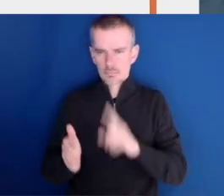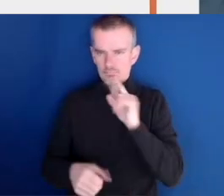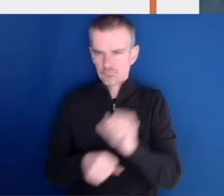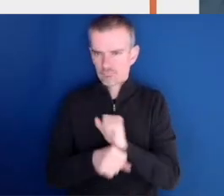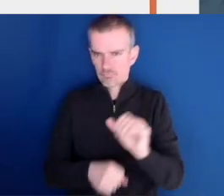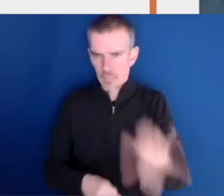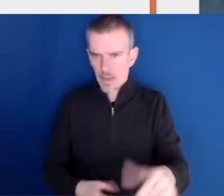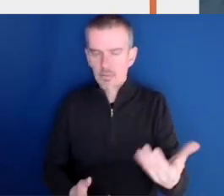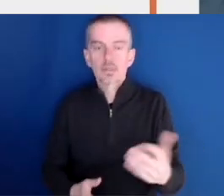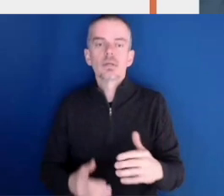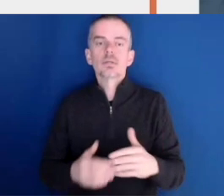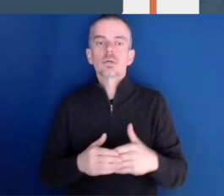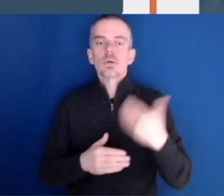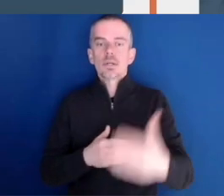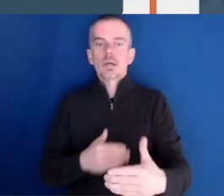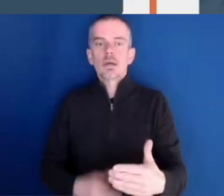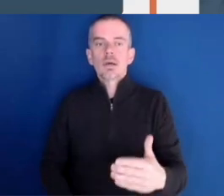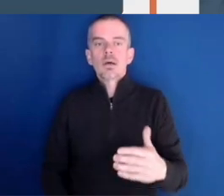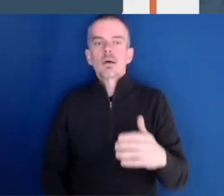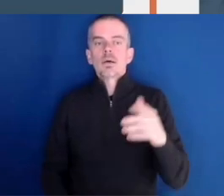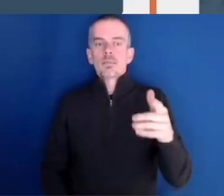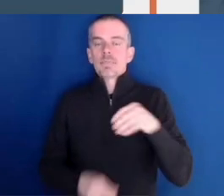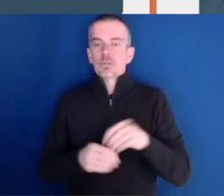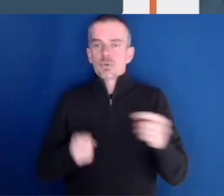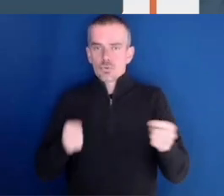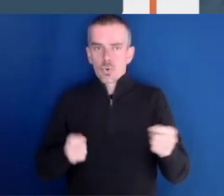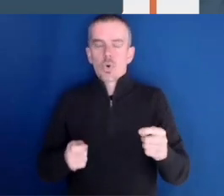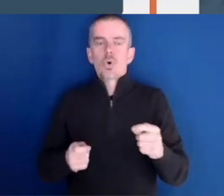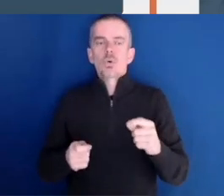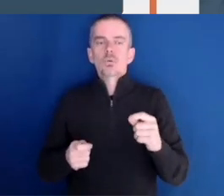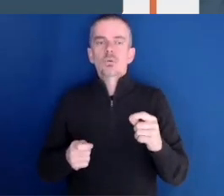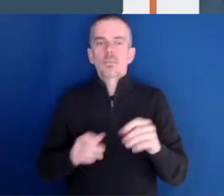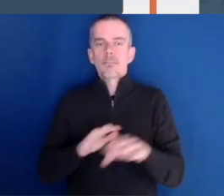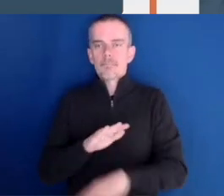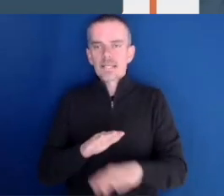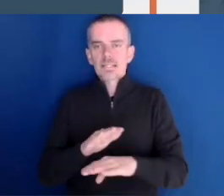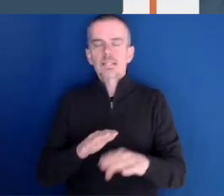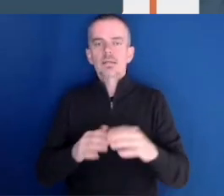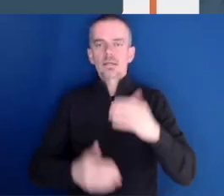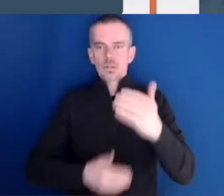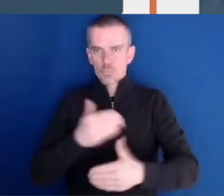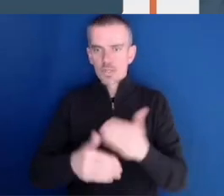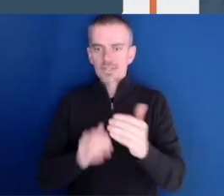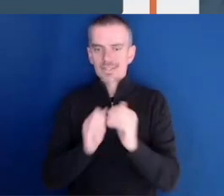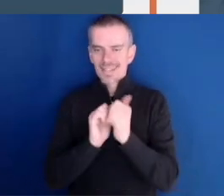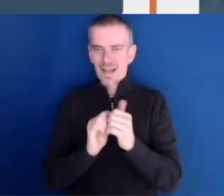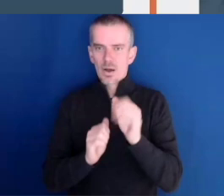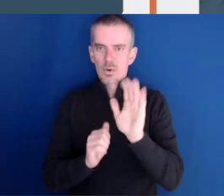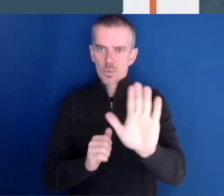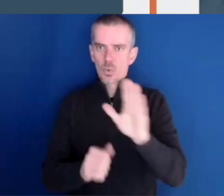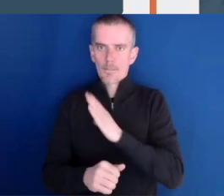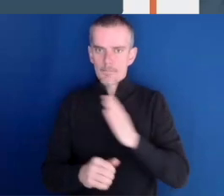So if we can go to the next slide, internal controls are going to be basically the process by which your board